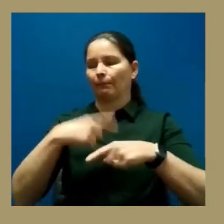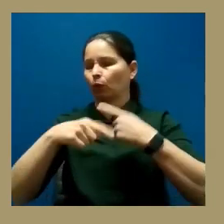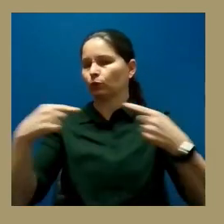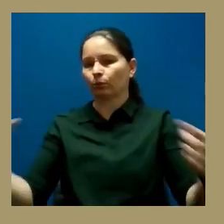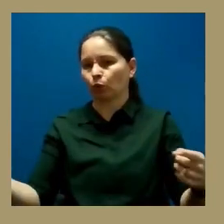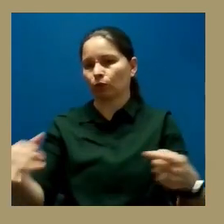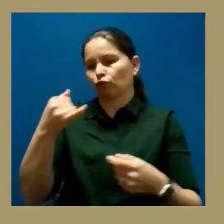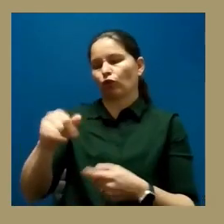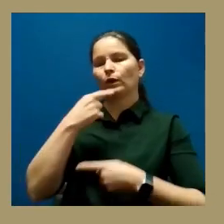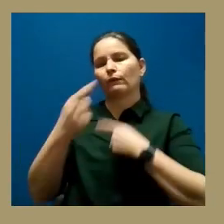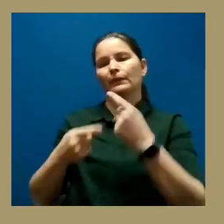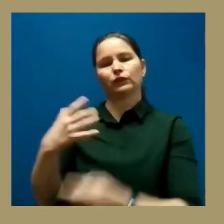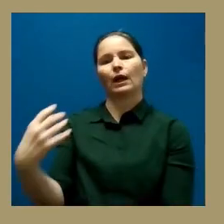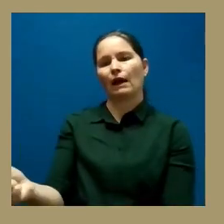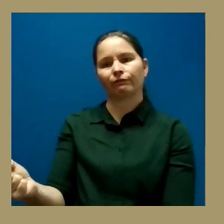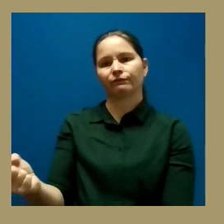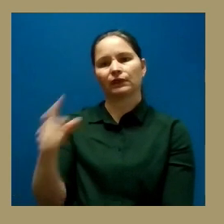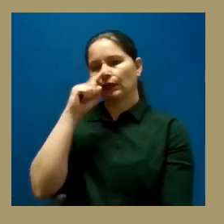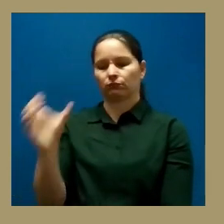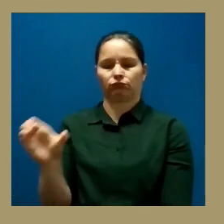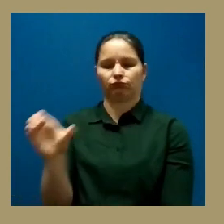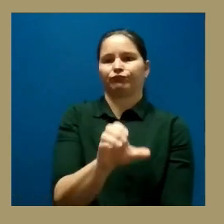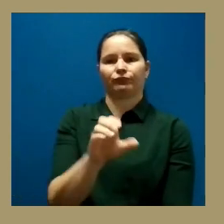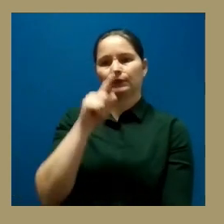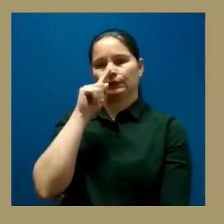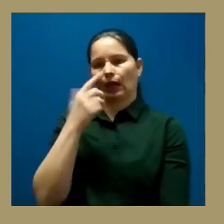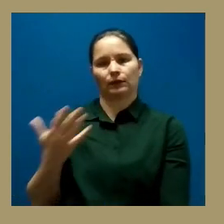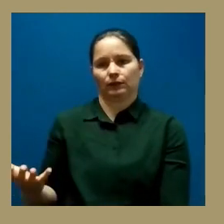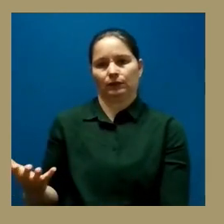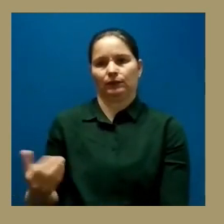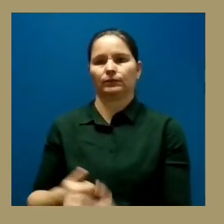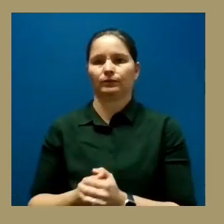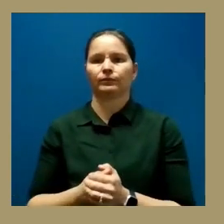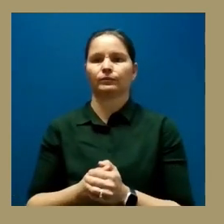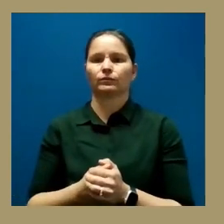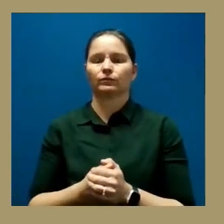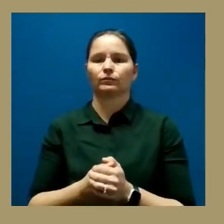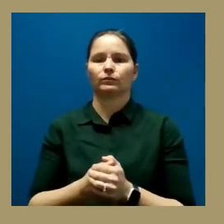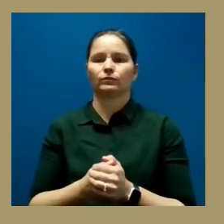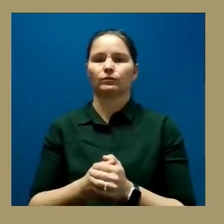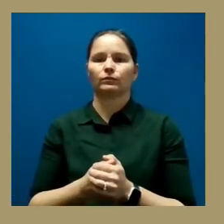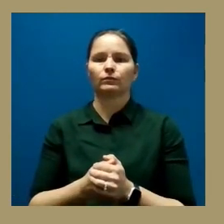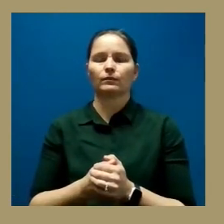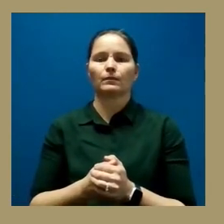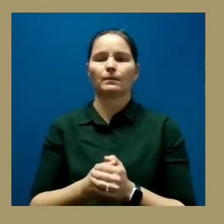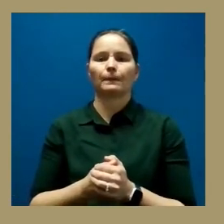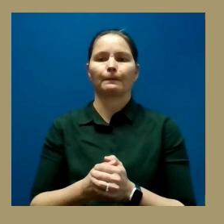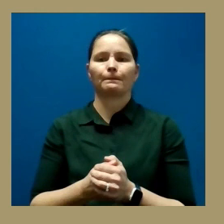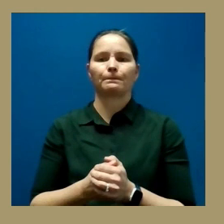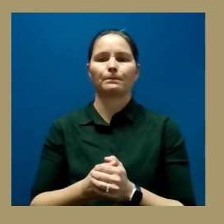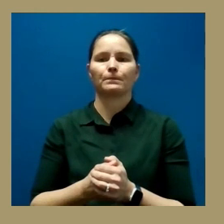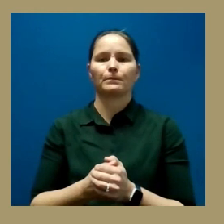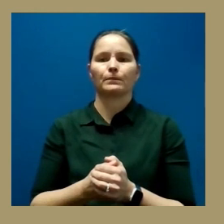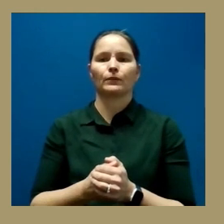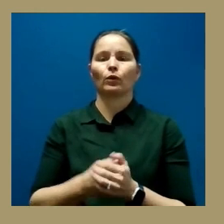is verified at source by Di Tamino's team and the DFFH. So what the